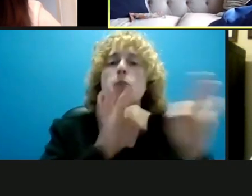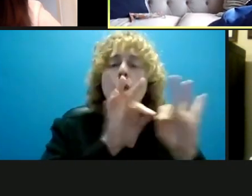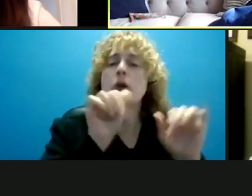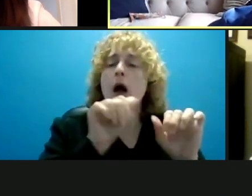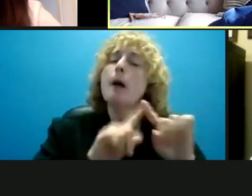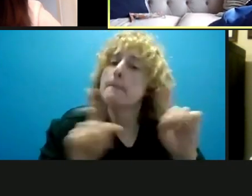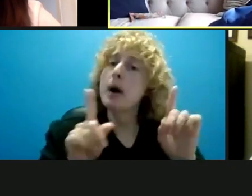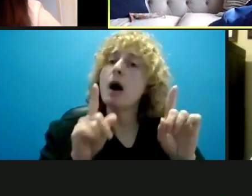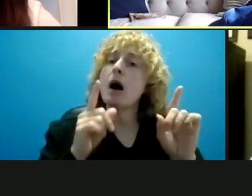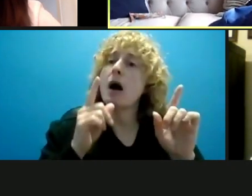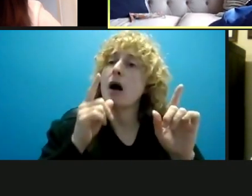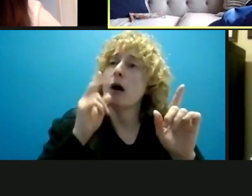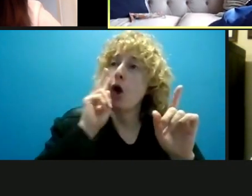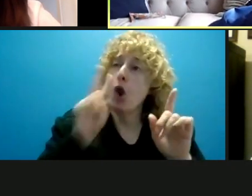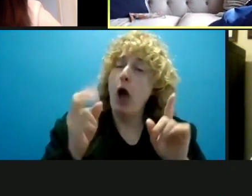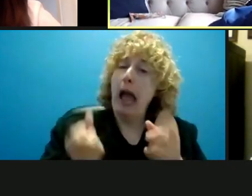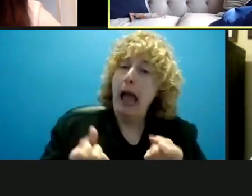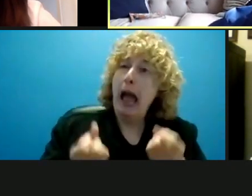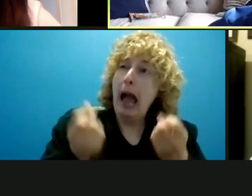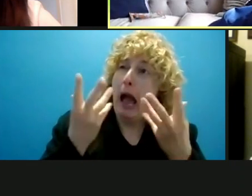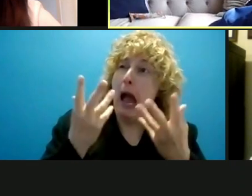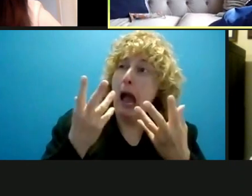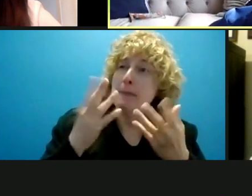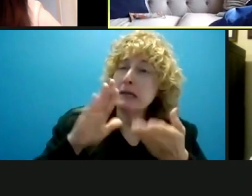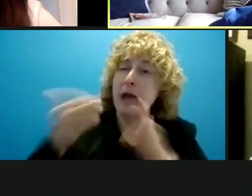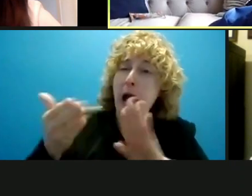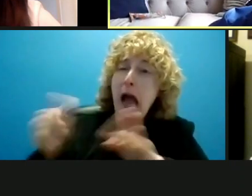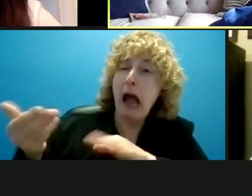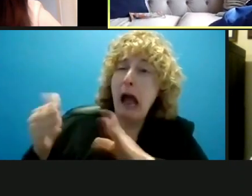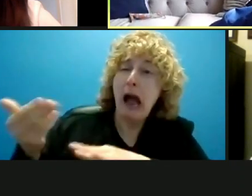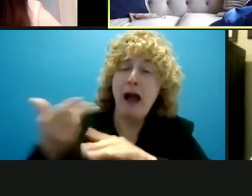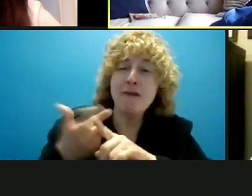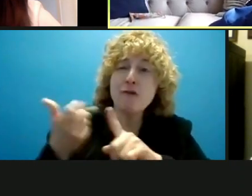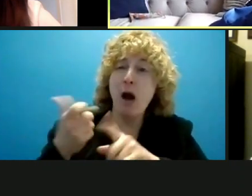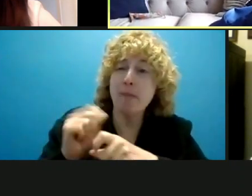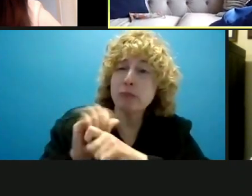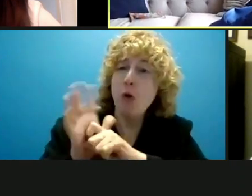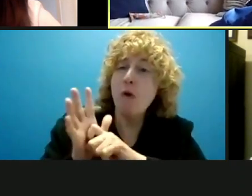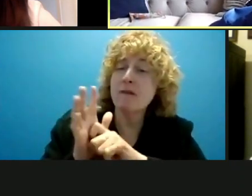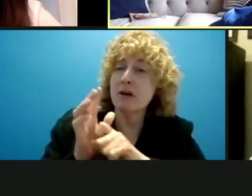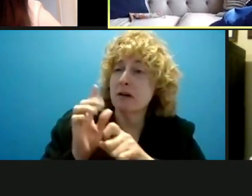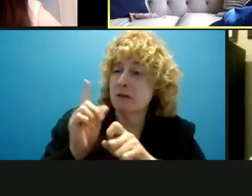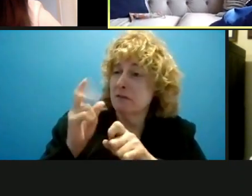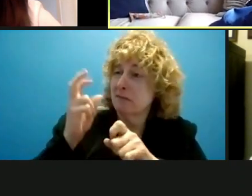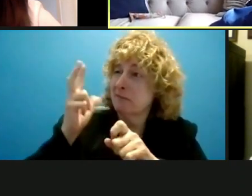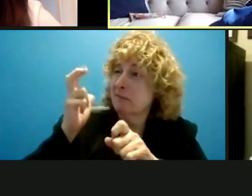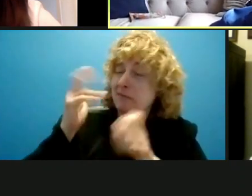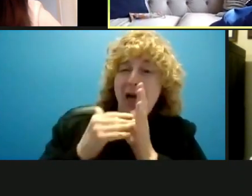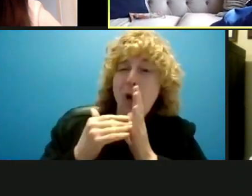people alone in this country have died, to me, the benefits of the vaccine far outweigh the risks.